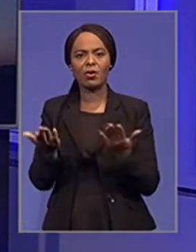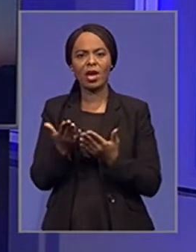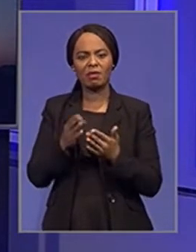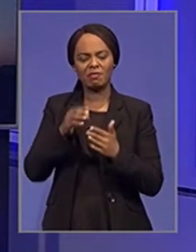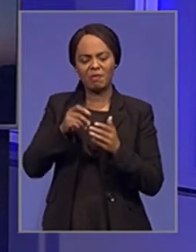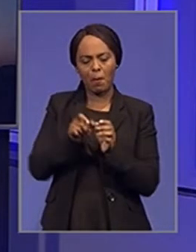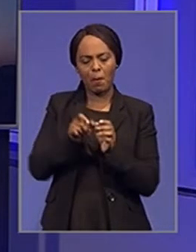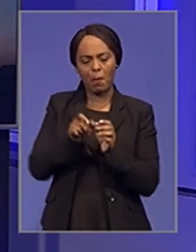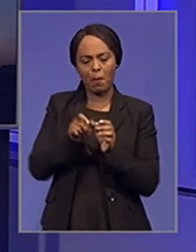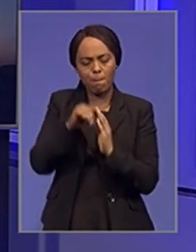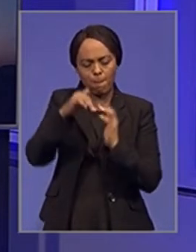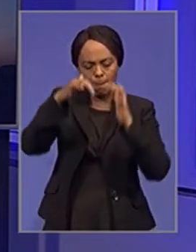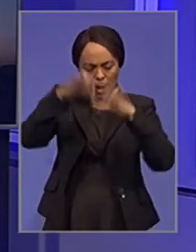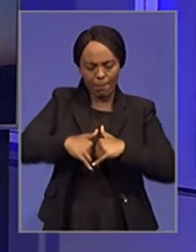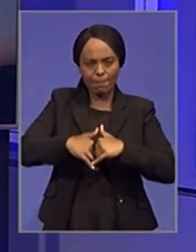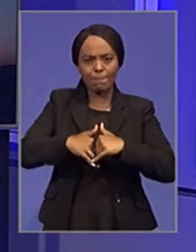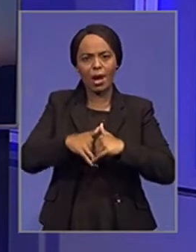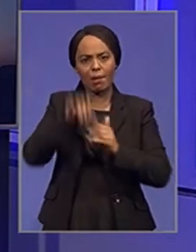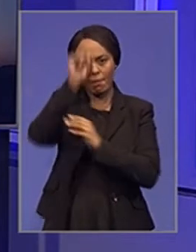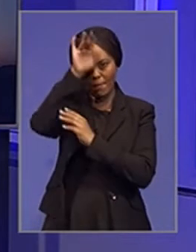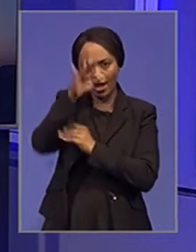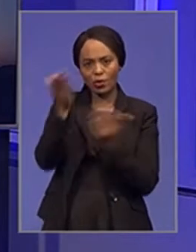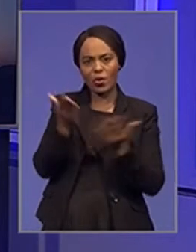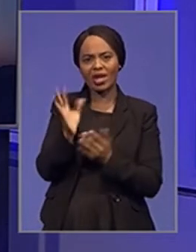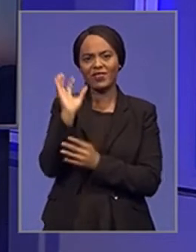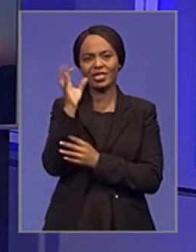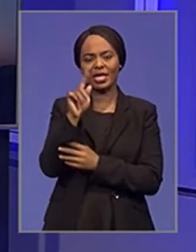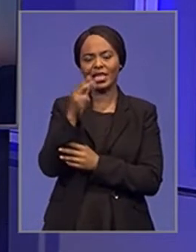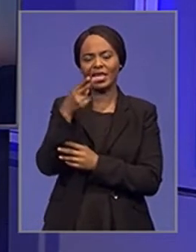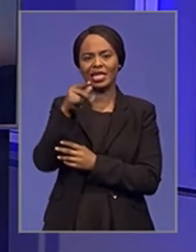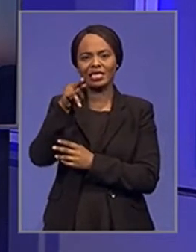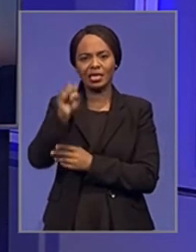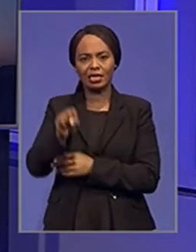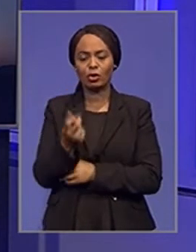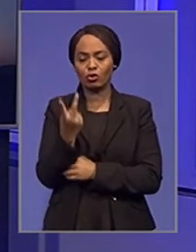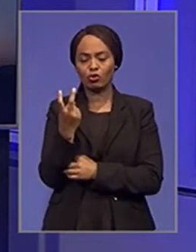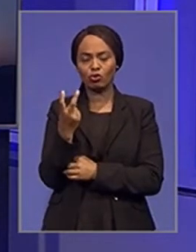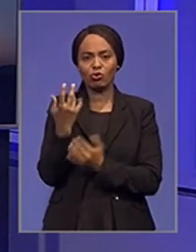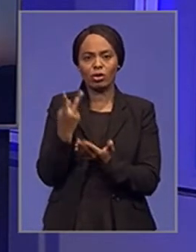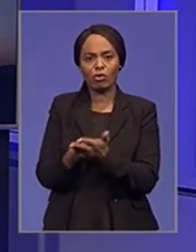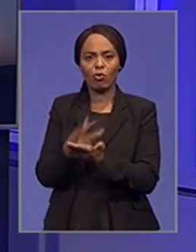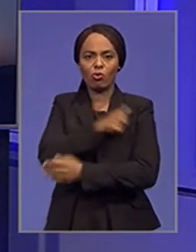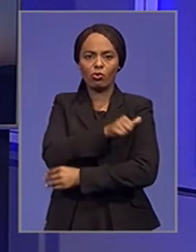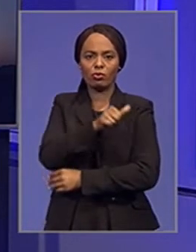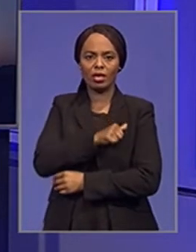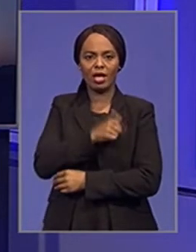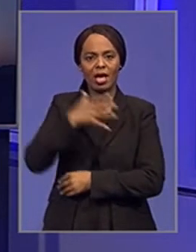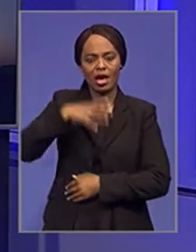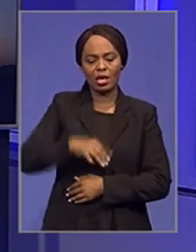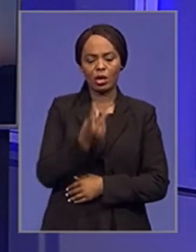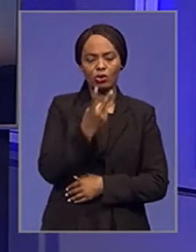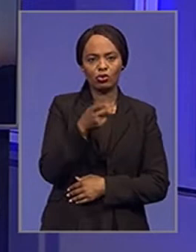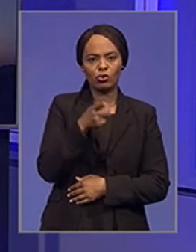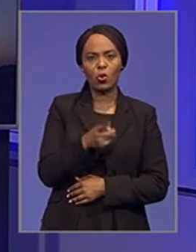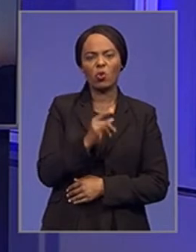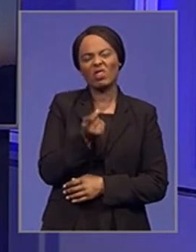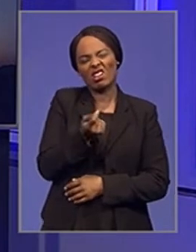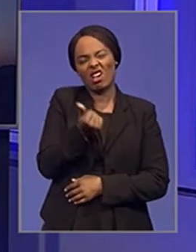Beatrix kgauswi le Theunissen ka Free State. Ba babedi ba maemong a hlobaetšago mola ba bangwe ba babedi ba